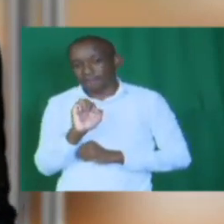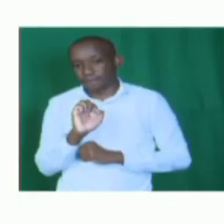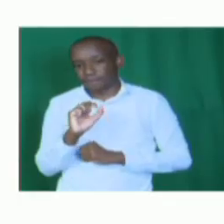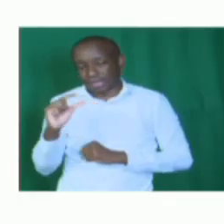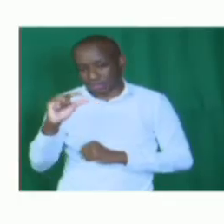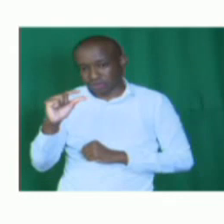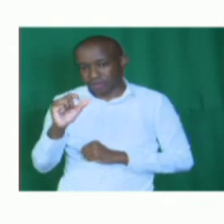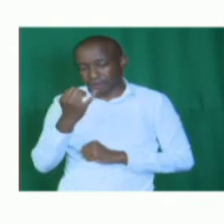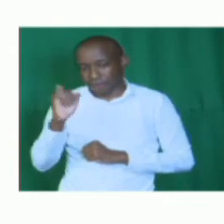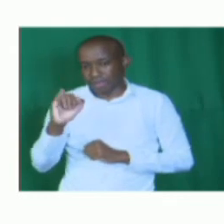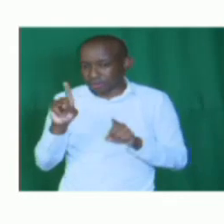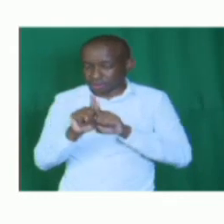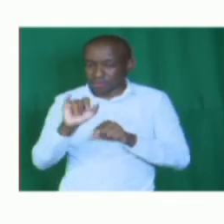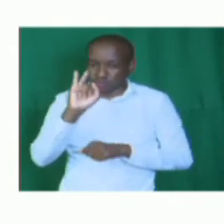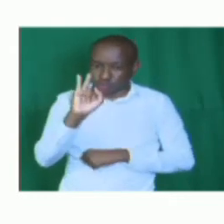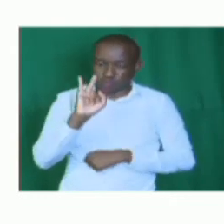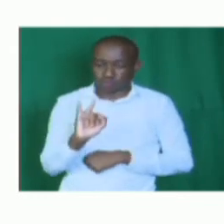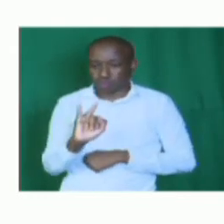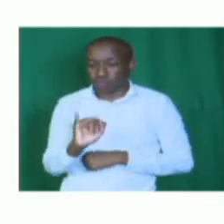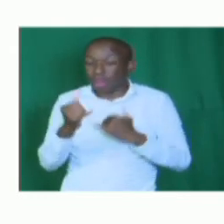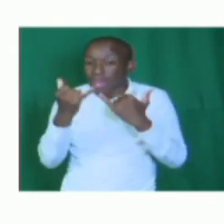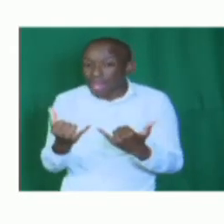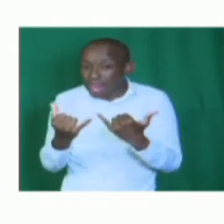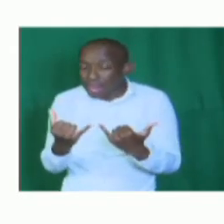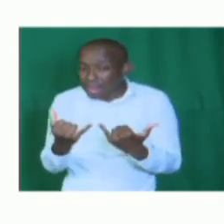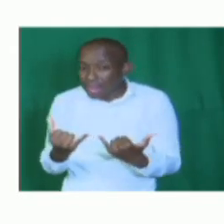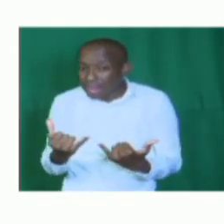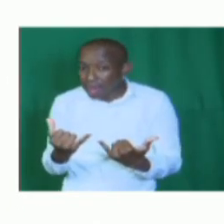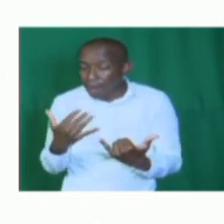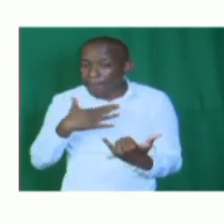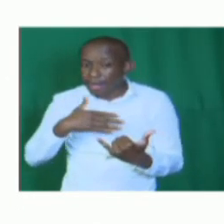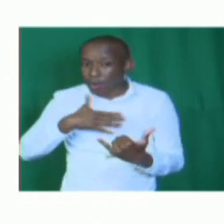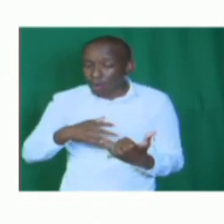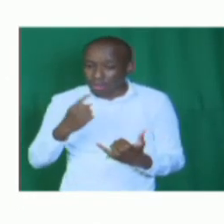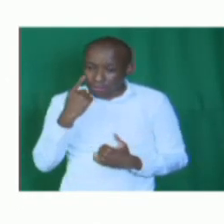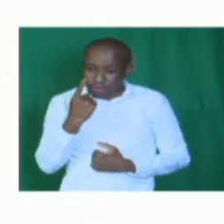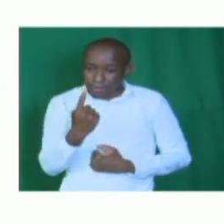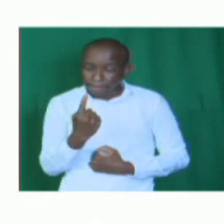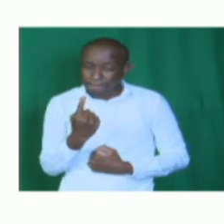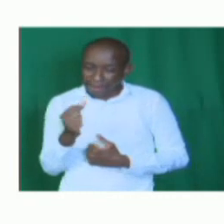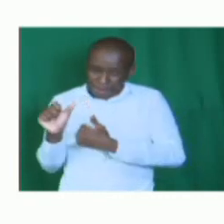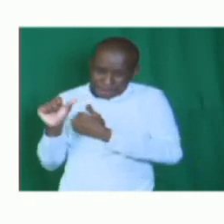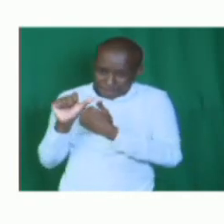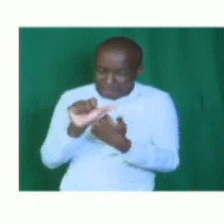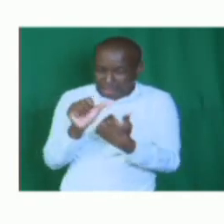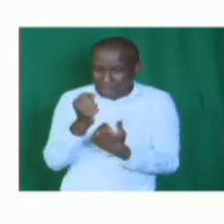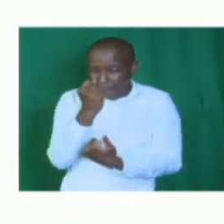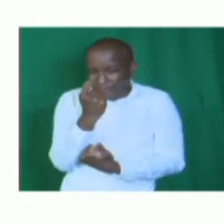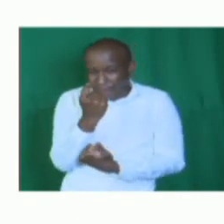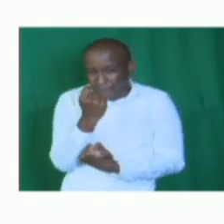with the first one. Now, what I want to do is to take you back a